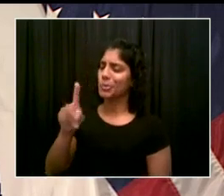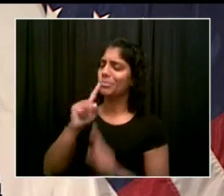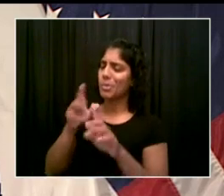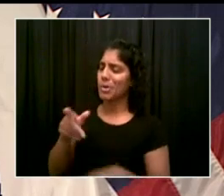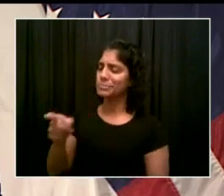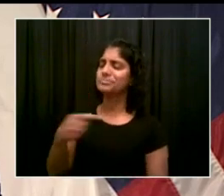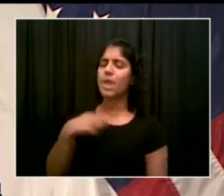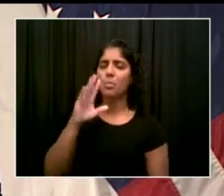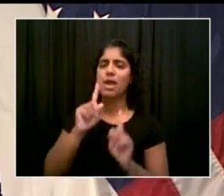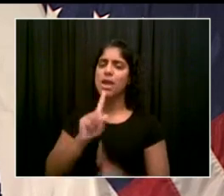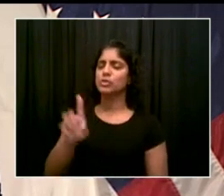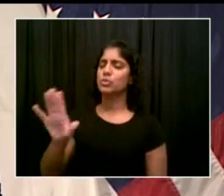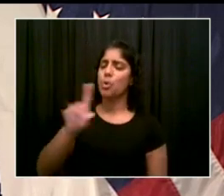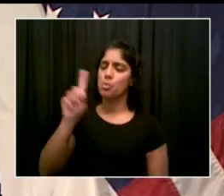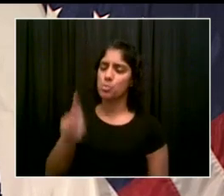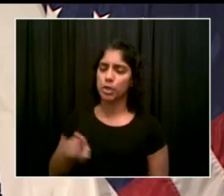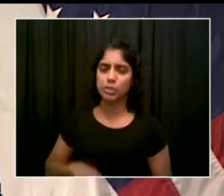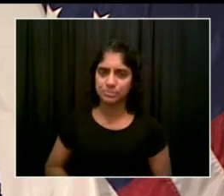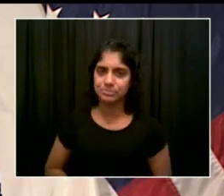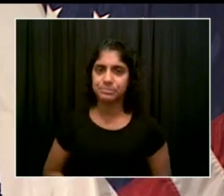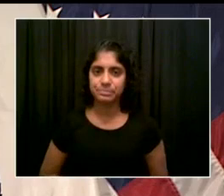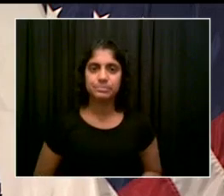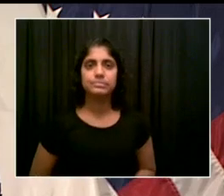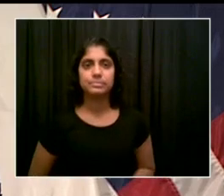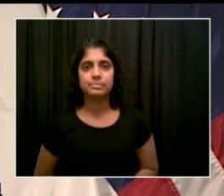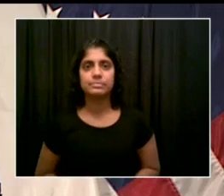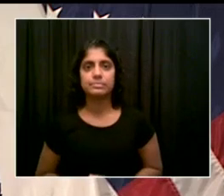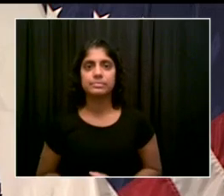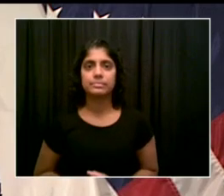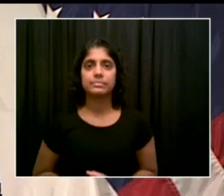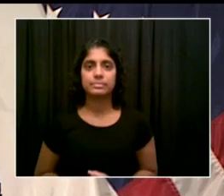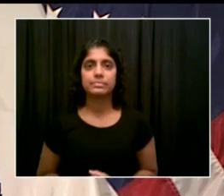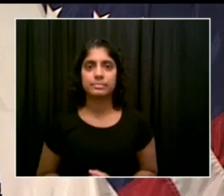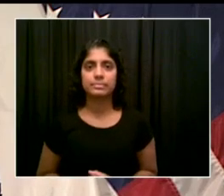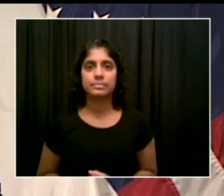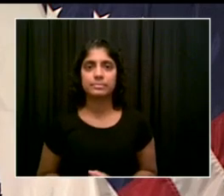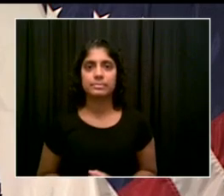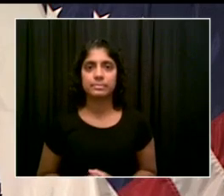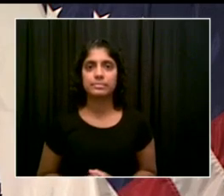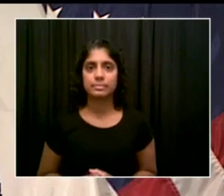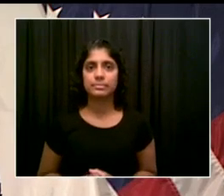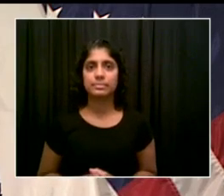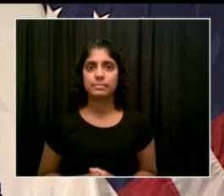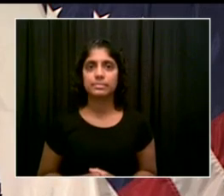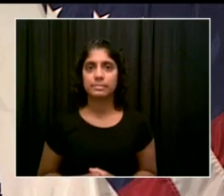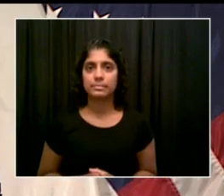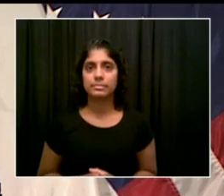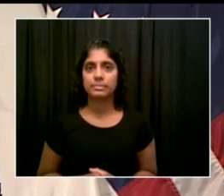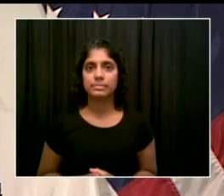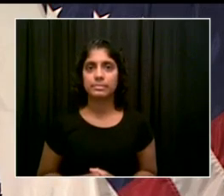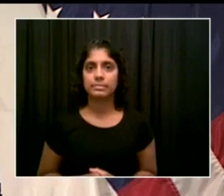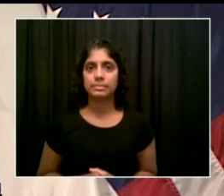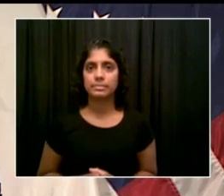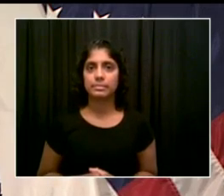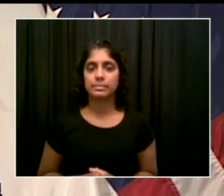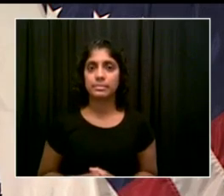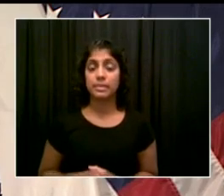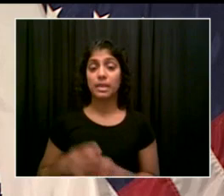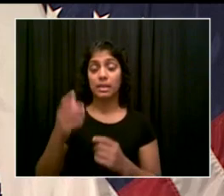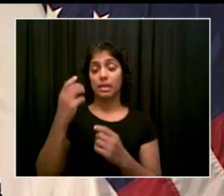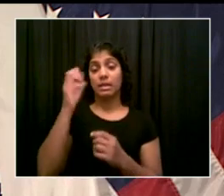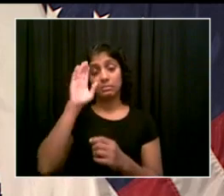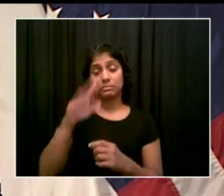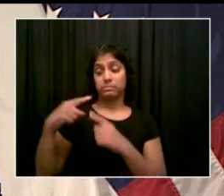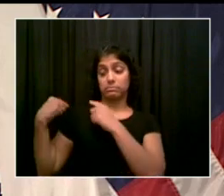now, things have been entirely voluntary. They're no longer voluntary. You have two choices. The better one is to get vaccinated. The